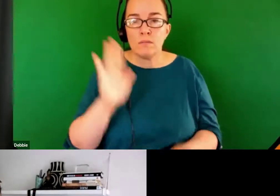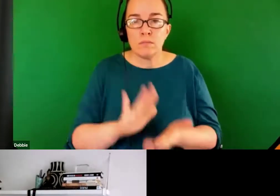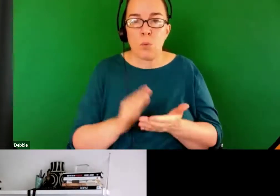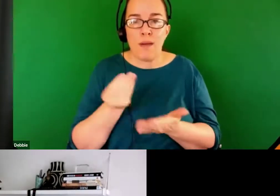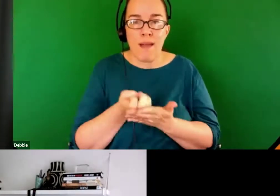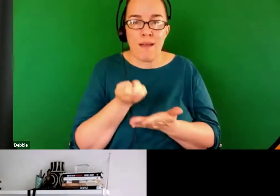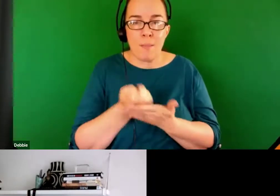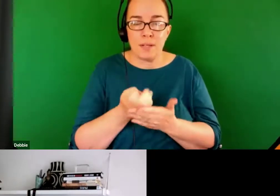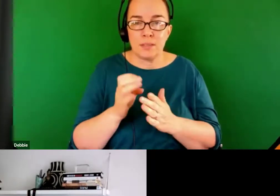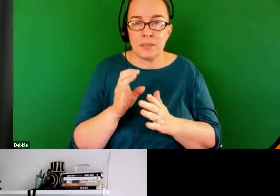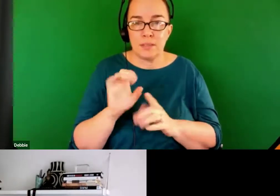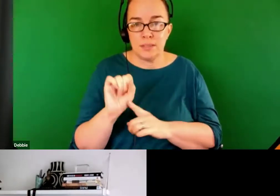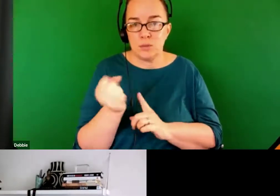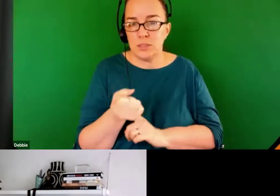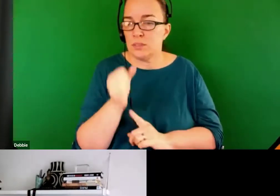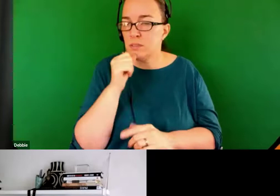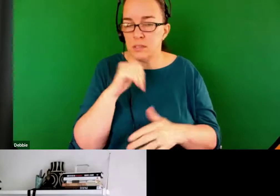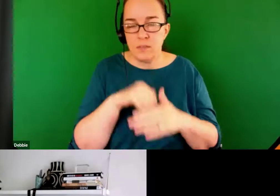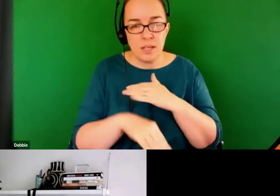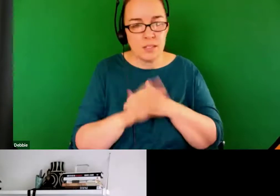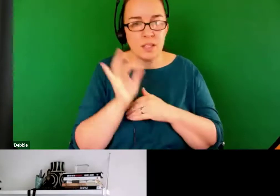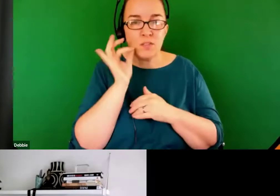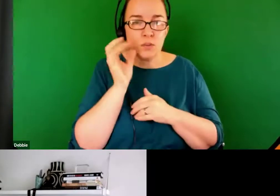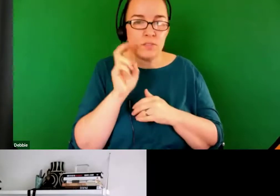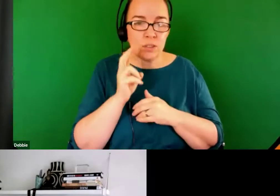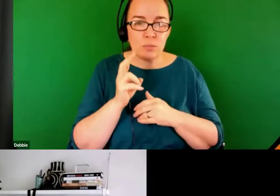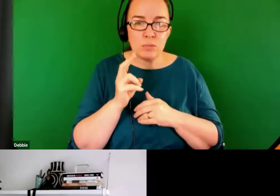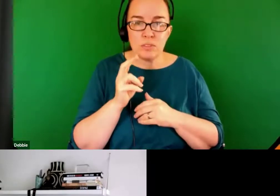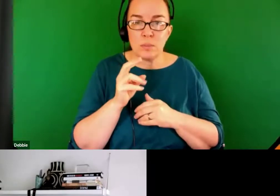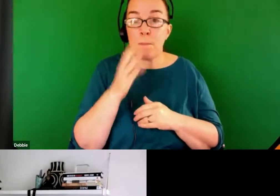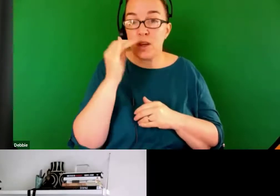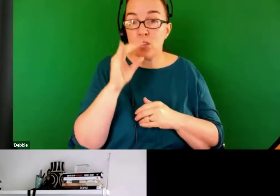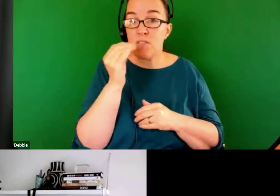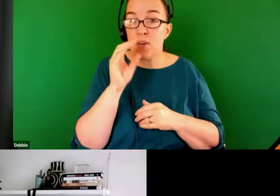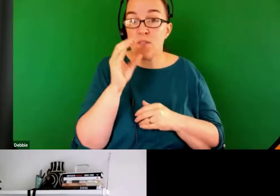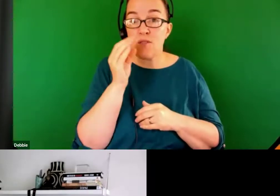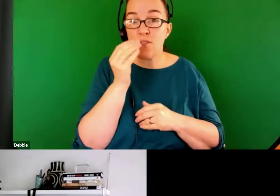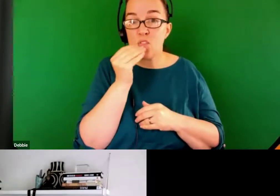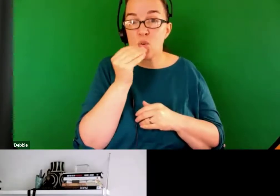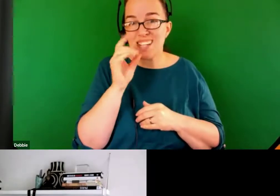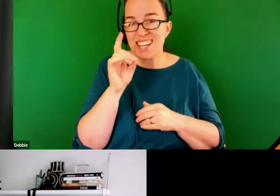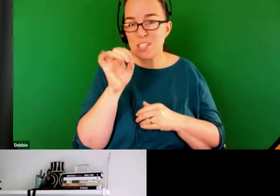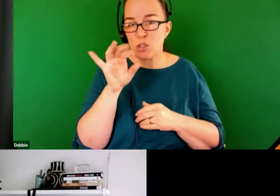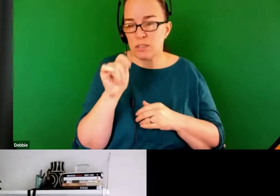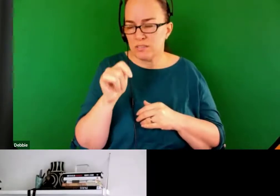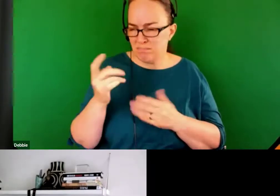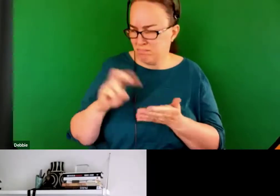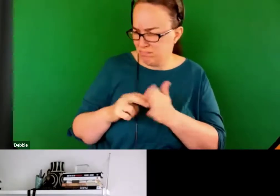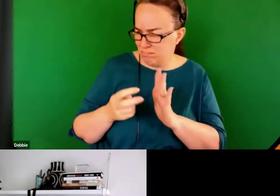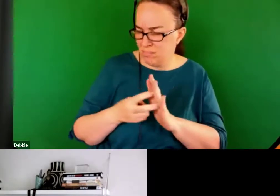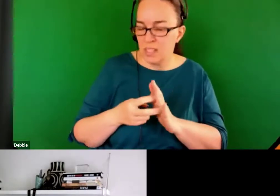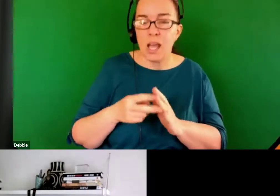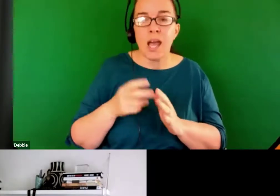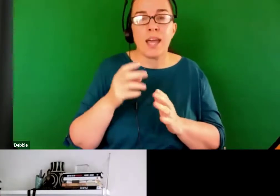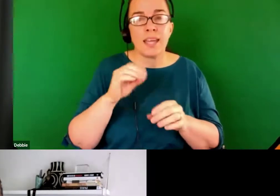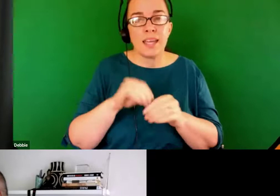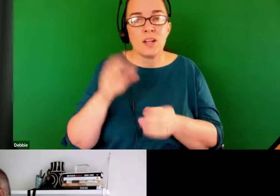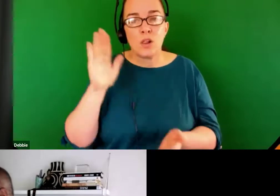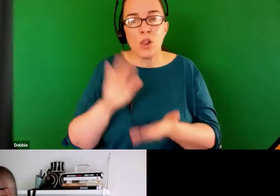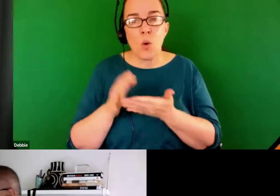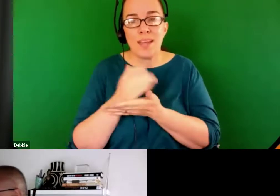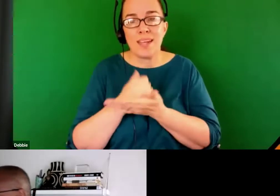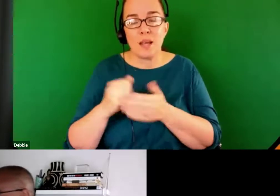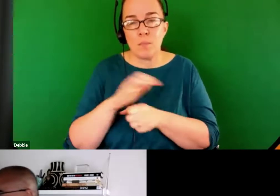to fruits and vegetables because of the food deserts. And what do I mean by a food desert? In low income populations, you have more fast food chains than you have grocery